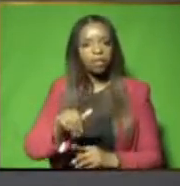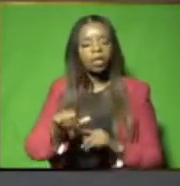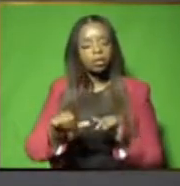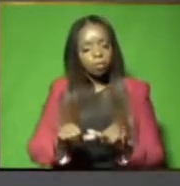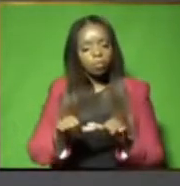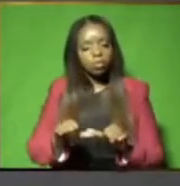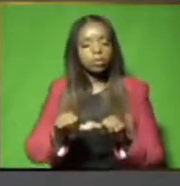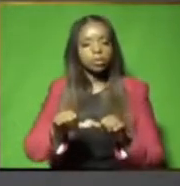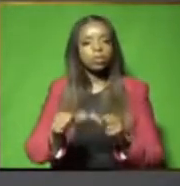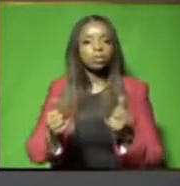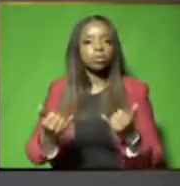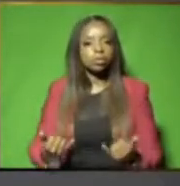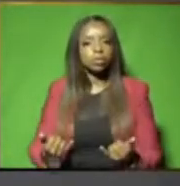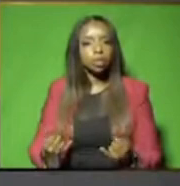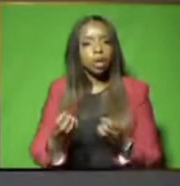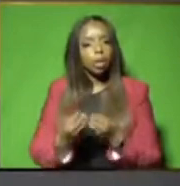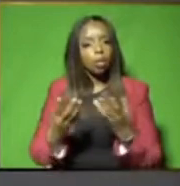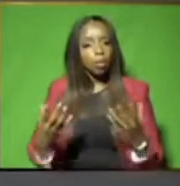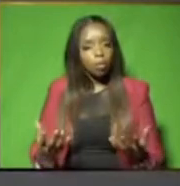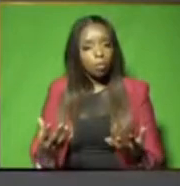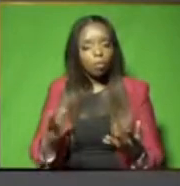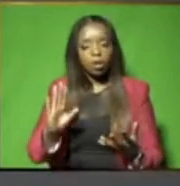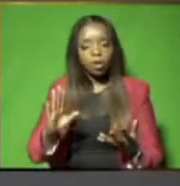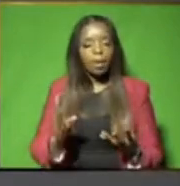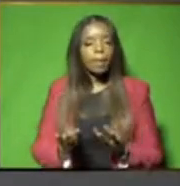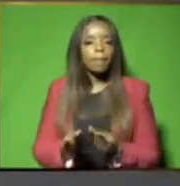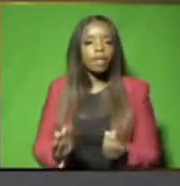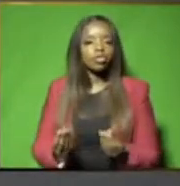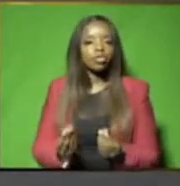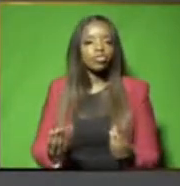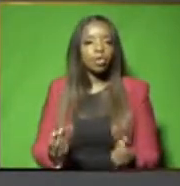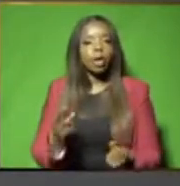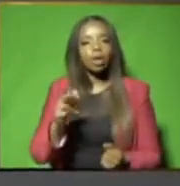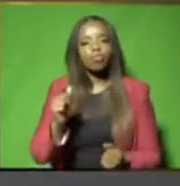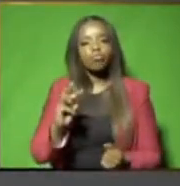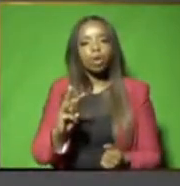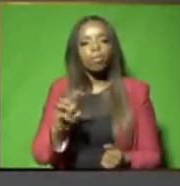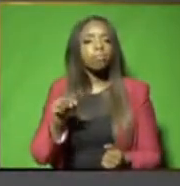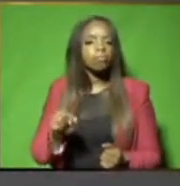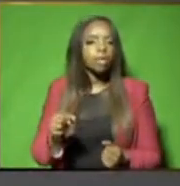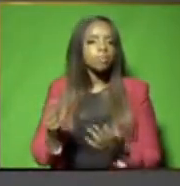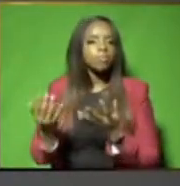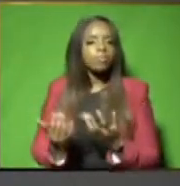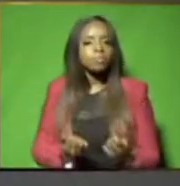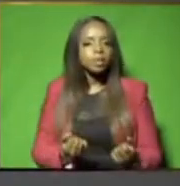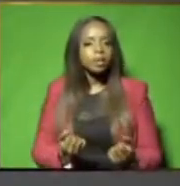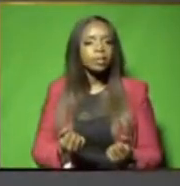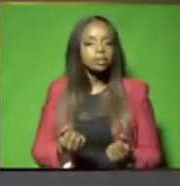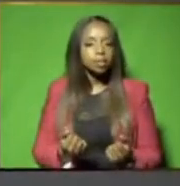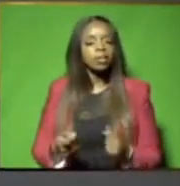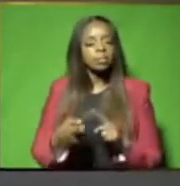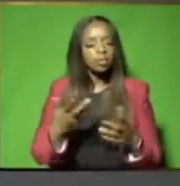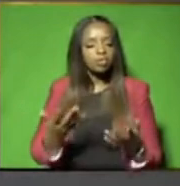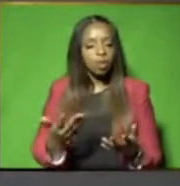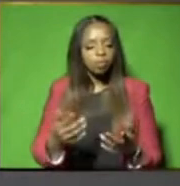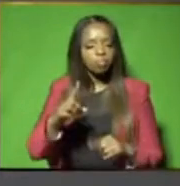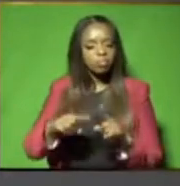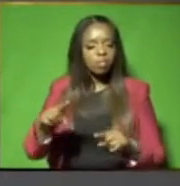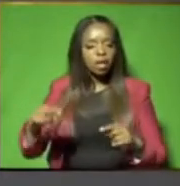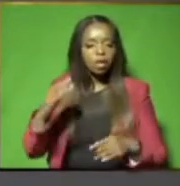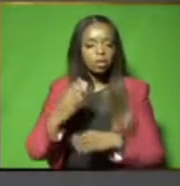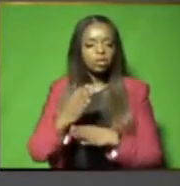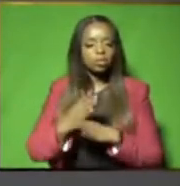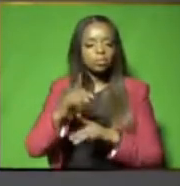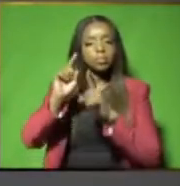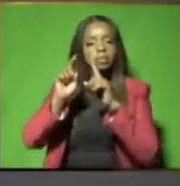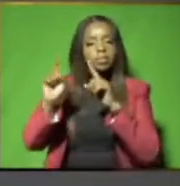export the bulk of its raw material and imports the finished products, creating jobs in developed nations while having the